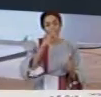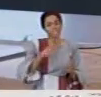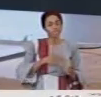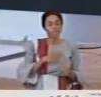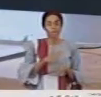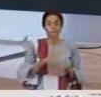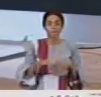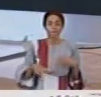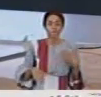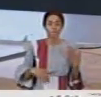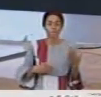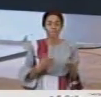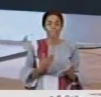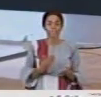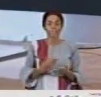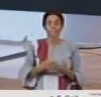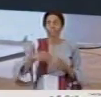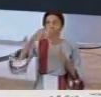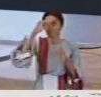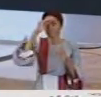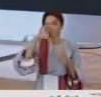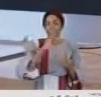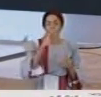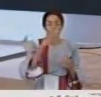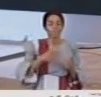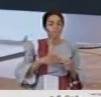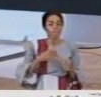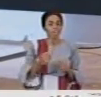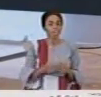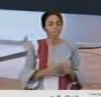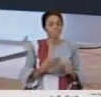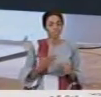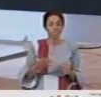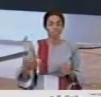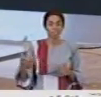everything, he is my all.